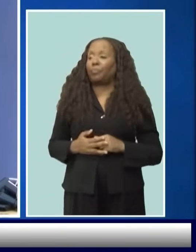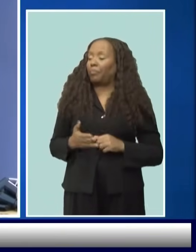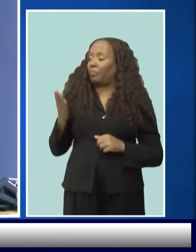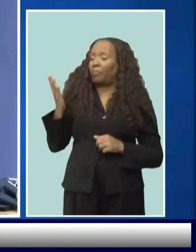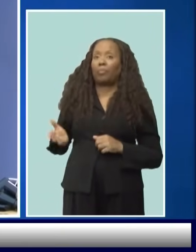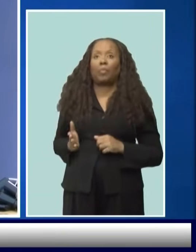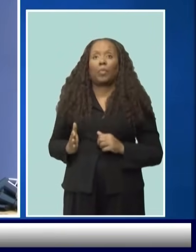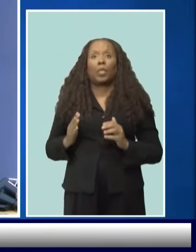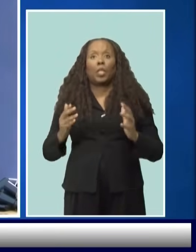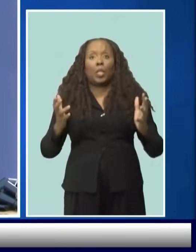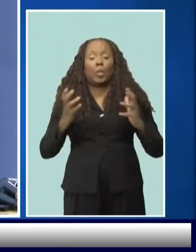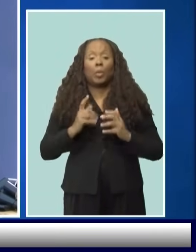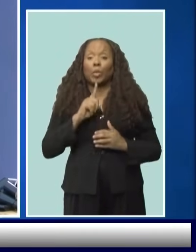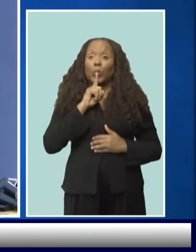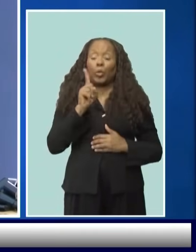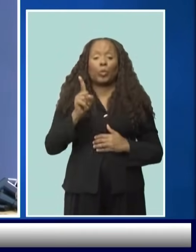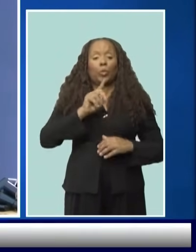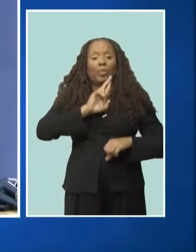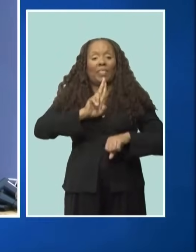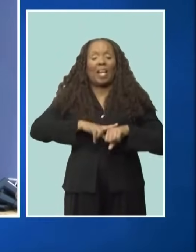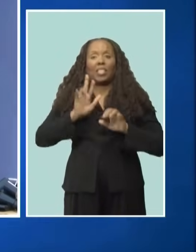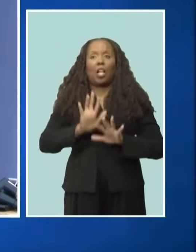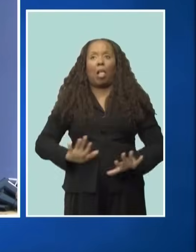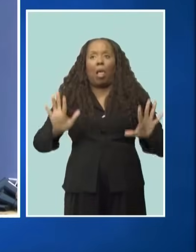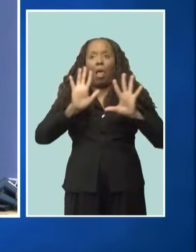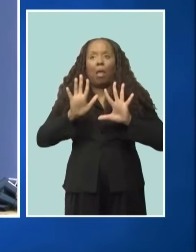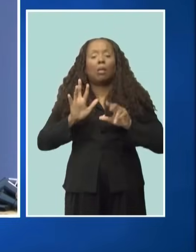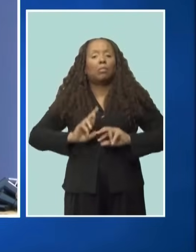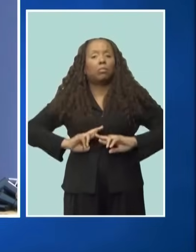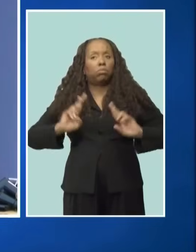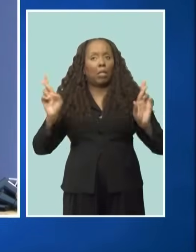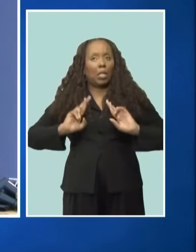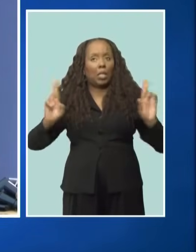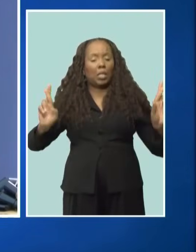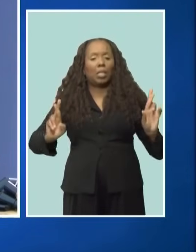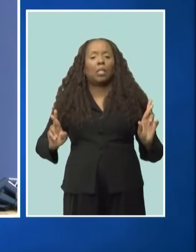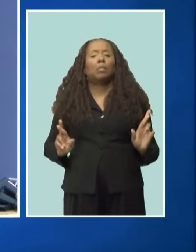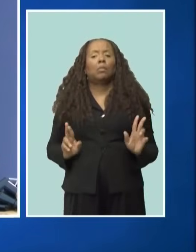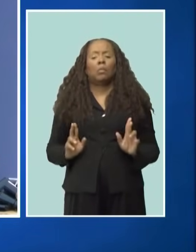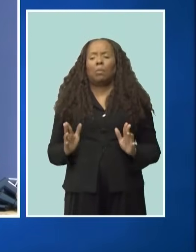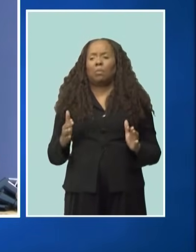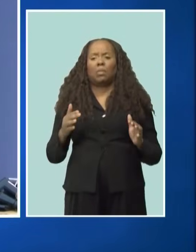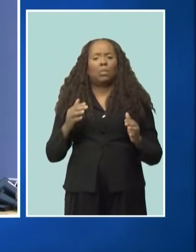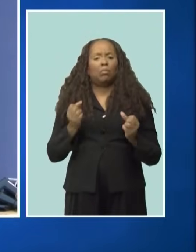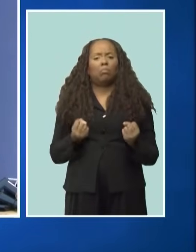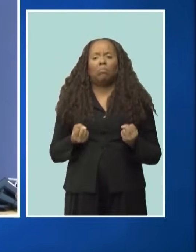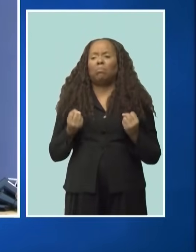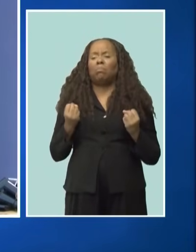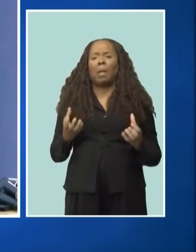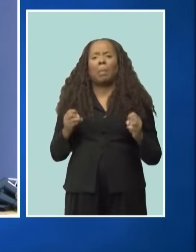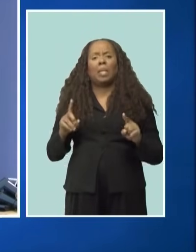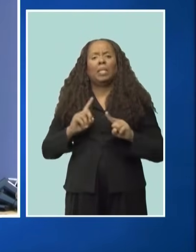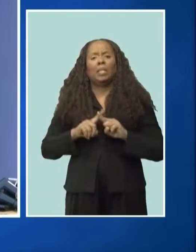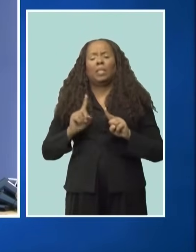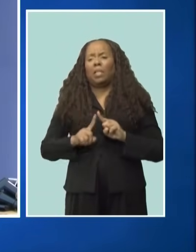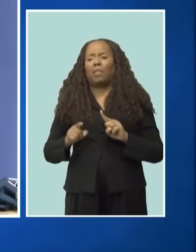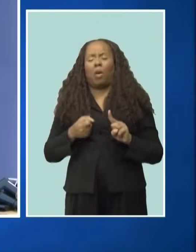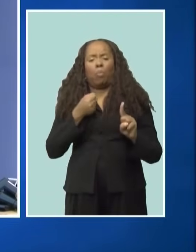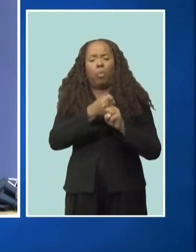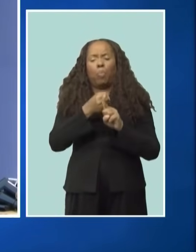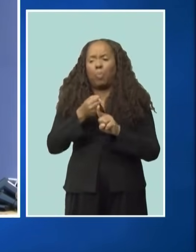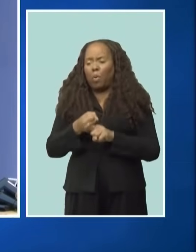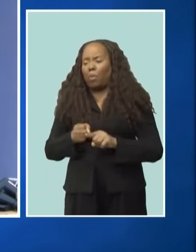national preparedness and readiness. The multiplicity of hazards that beckons at our